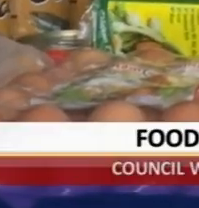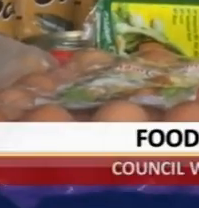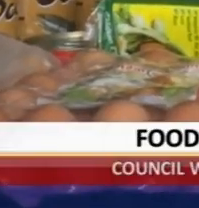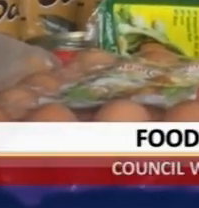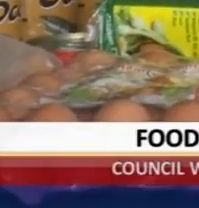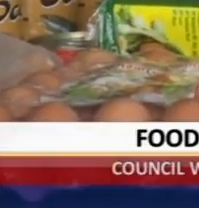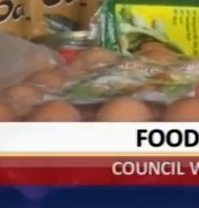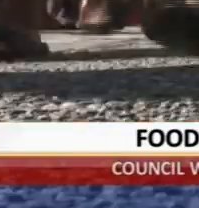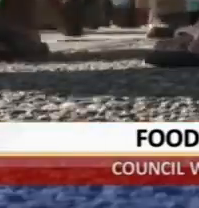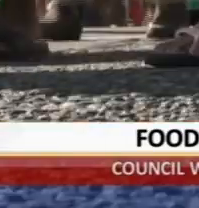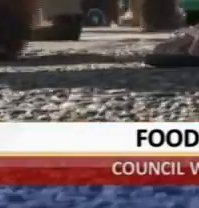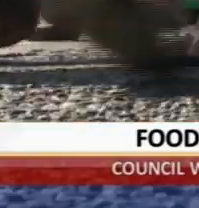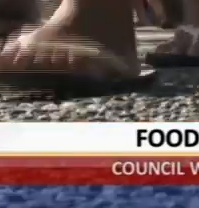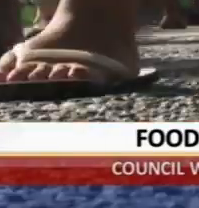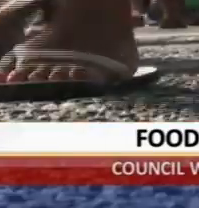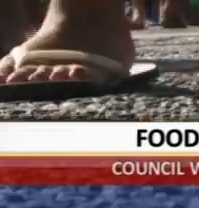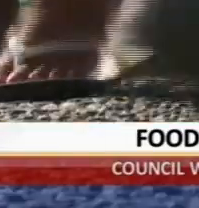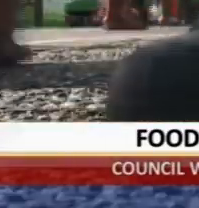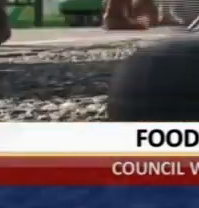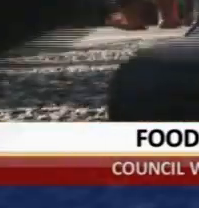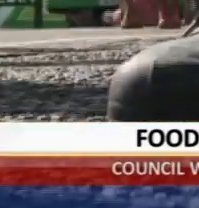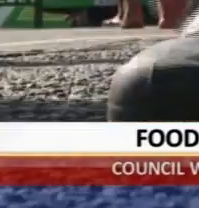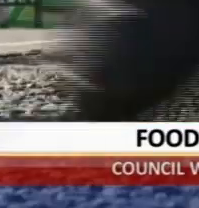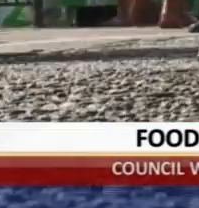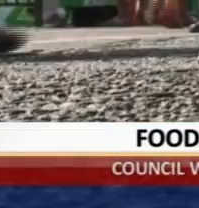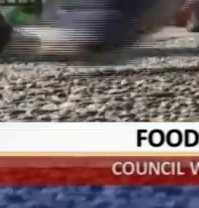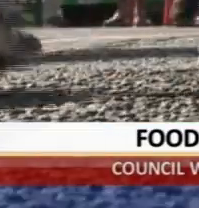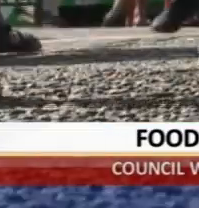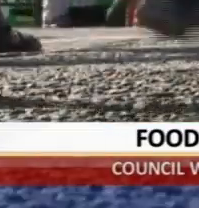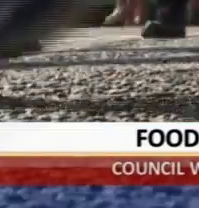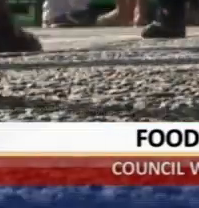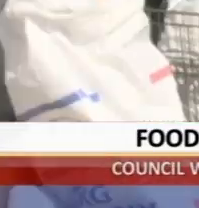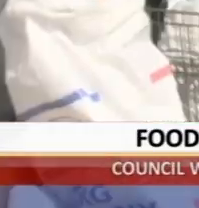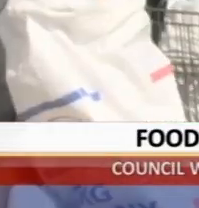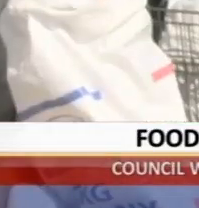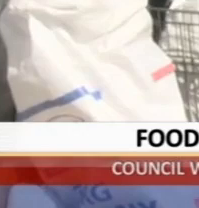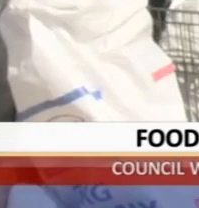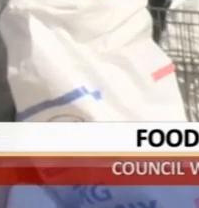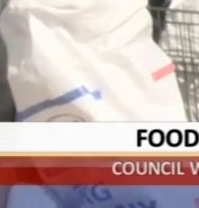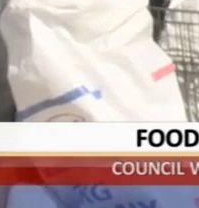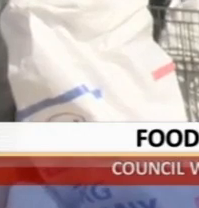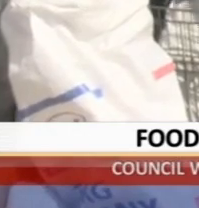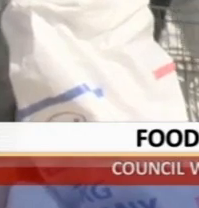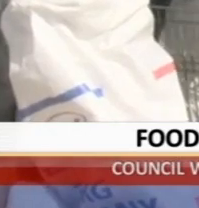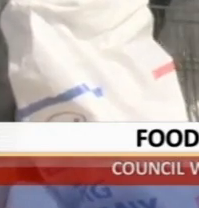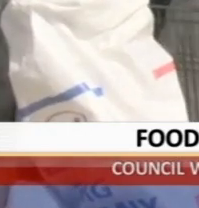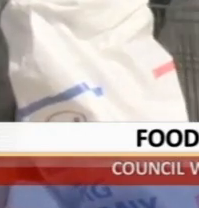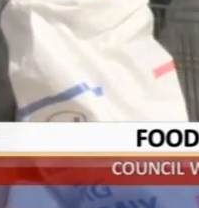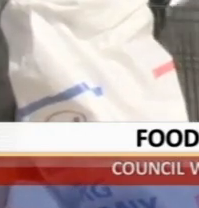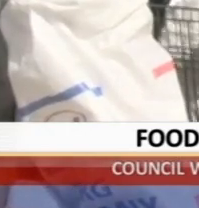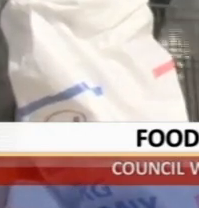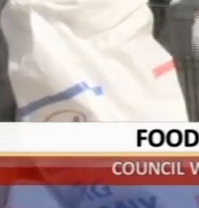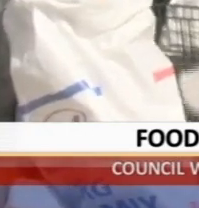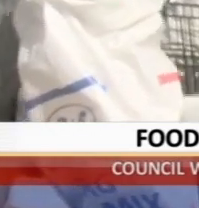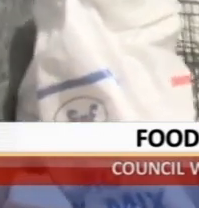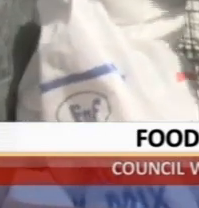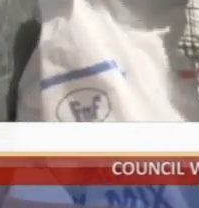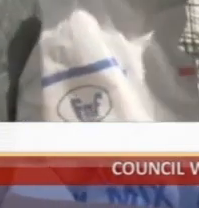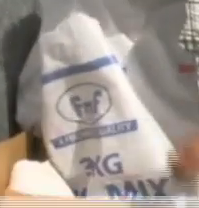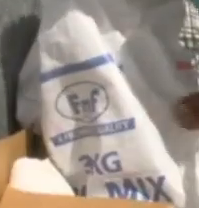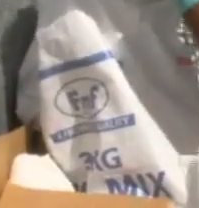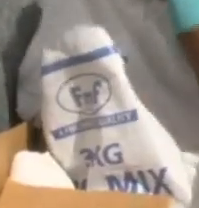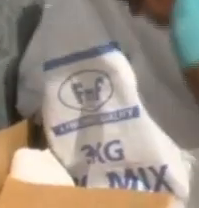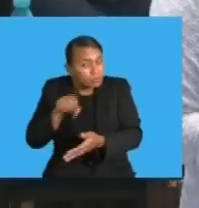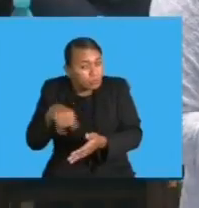Local Government Minister Pramila Kumar said the council carried out product testing and the food items were sent to Singapore for